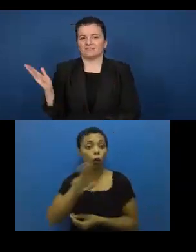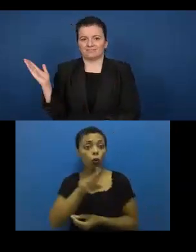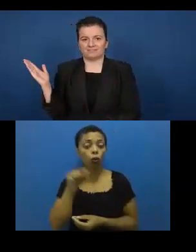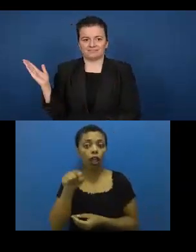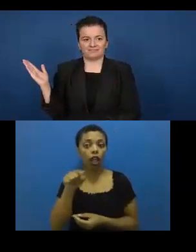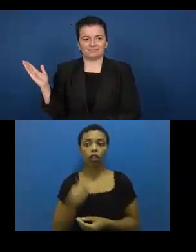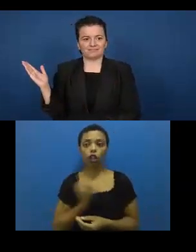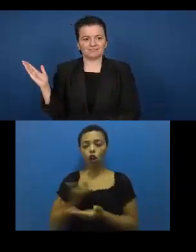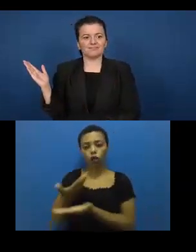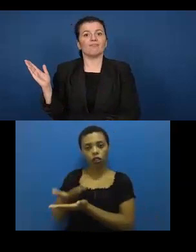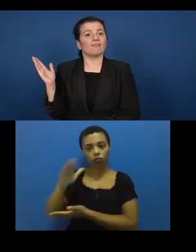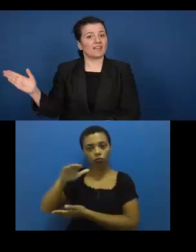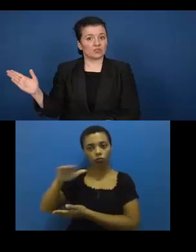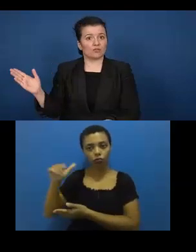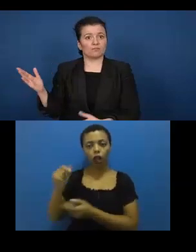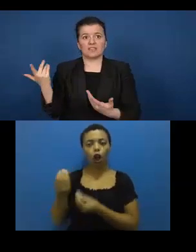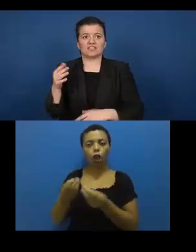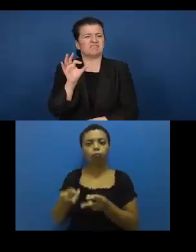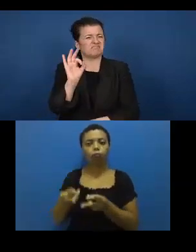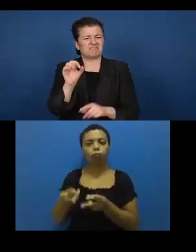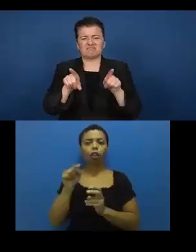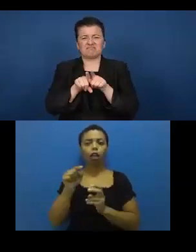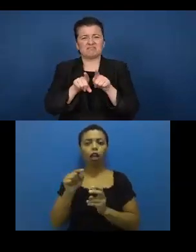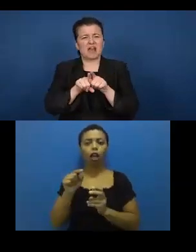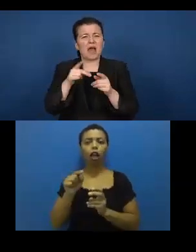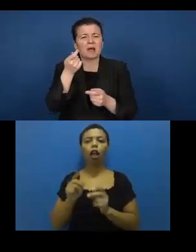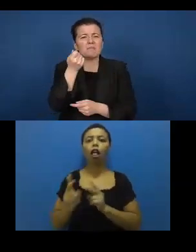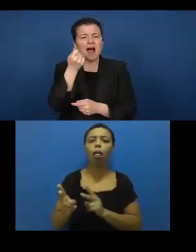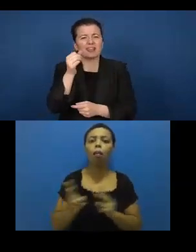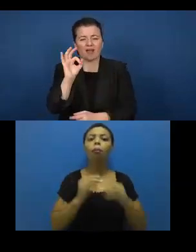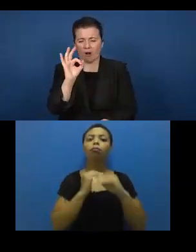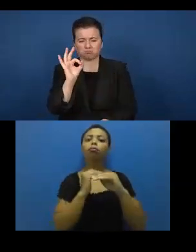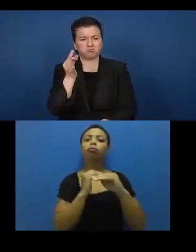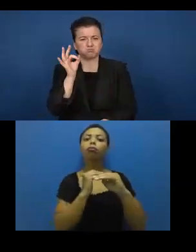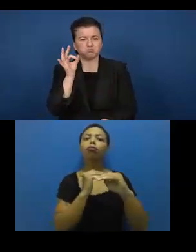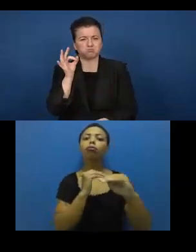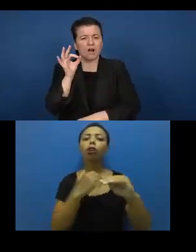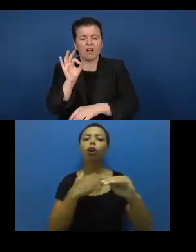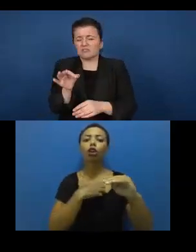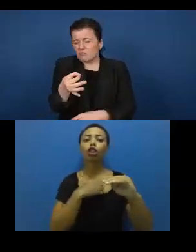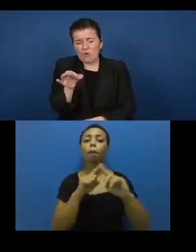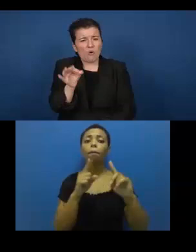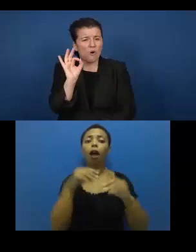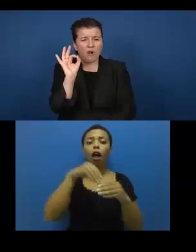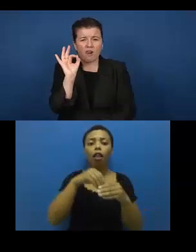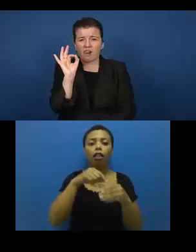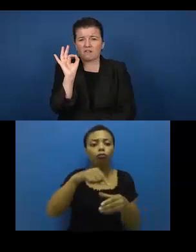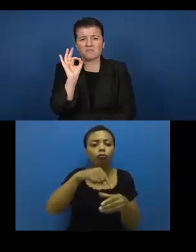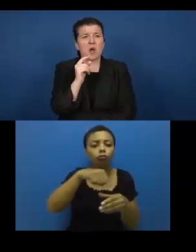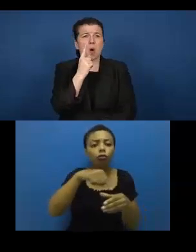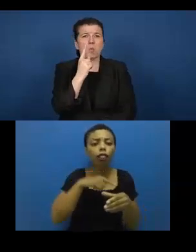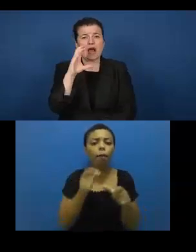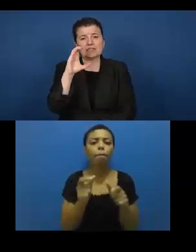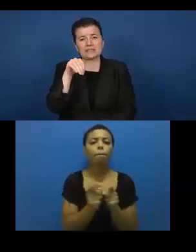on perception. This is a coin-style vibration motor, as we call it. It's a small flat disc. It's about a centimeter in